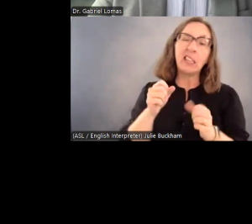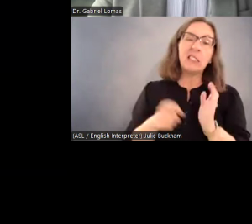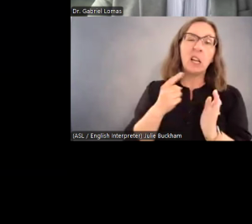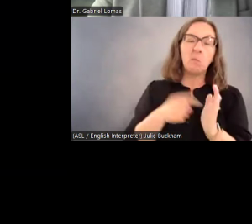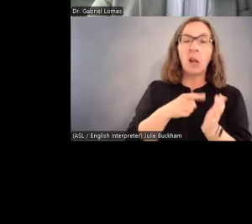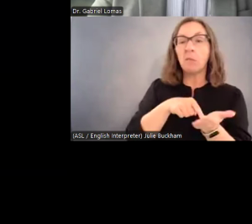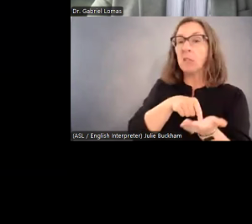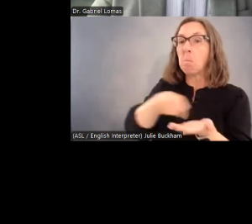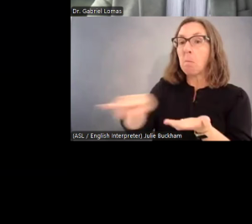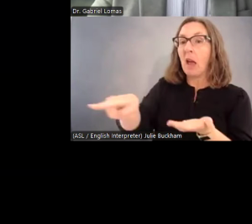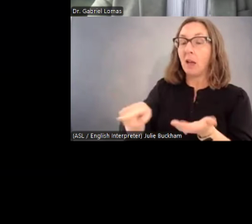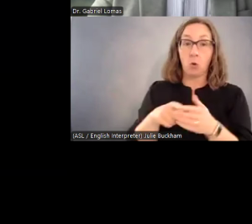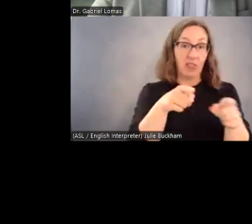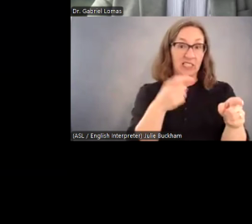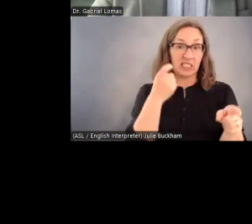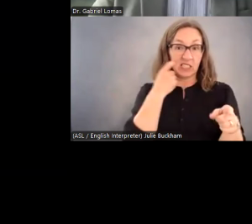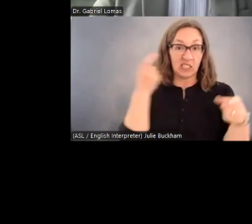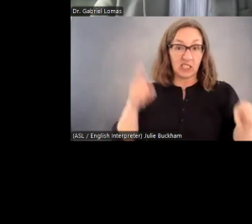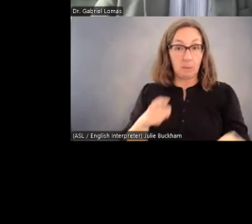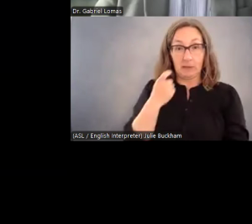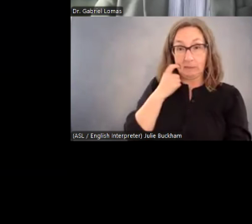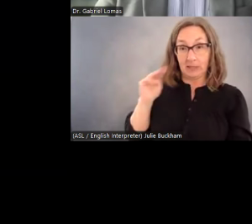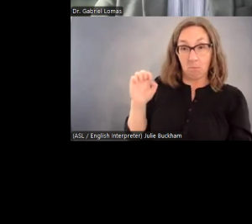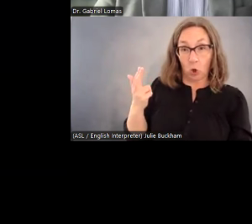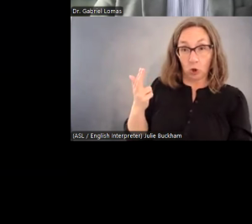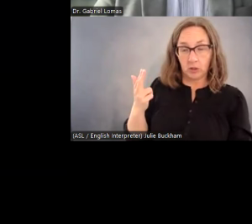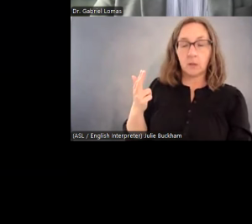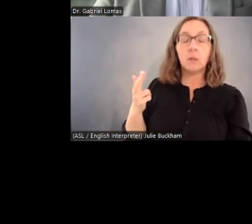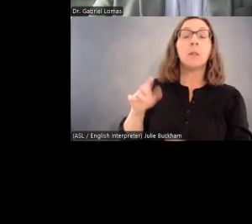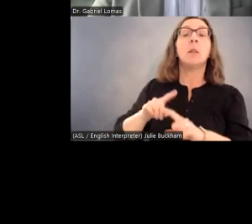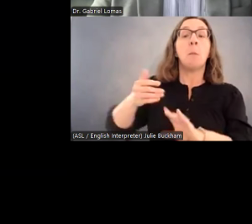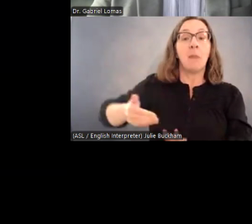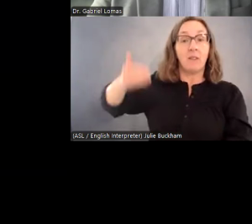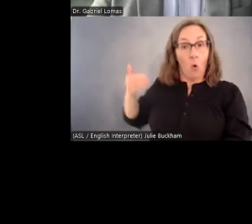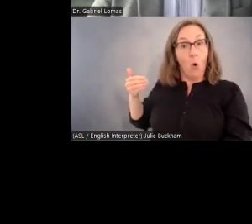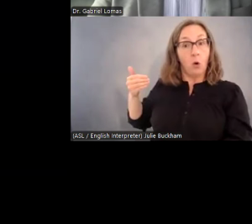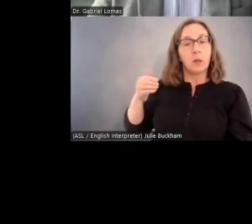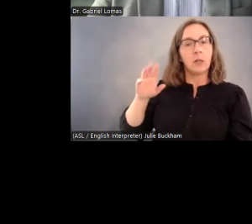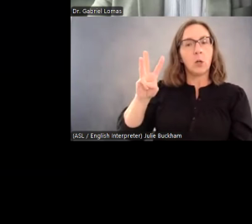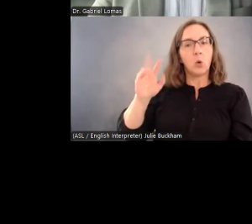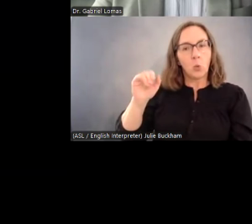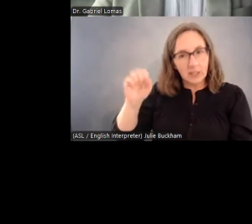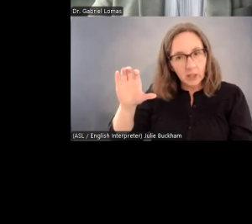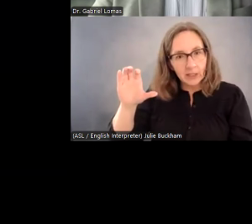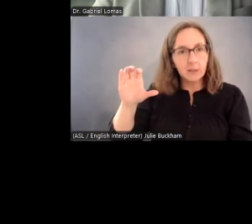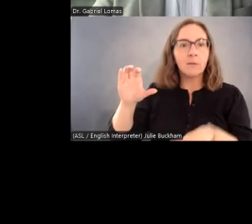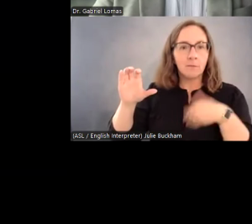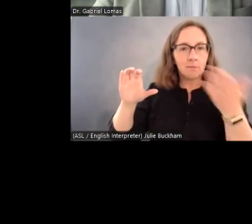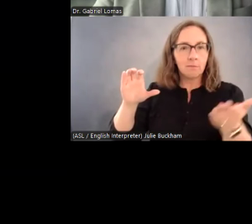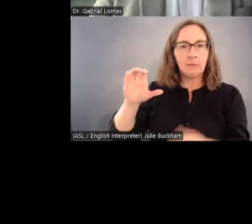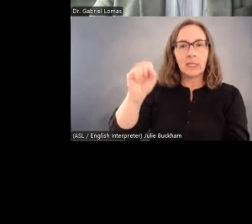one just was in March. Next slide. Prior to that, there had been one in Wisconsin. Next slide. And that was in September